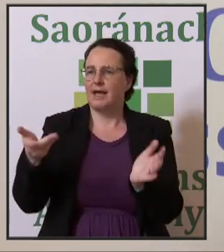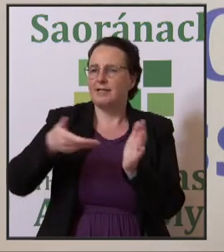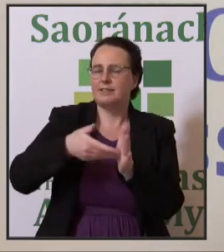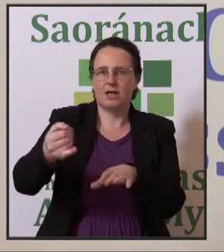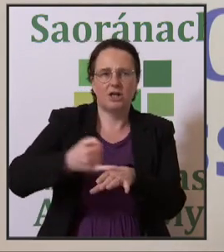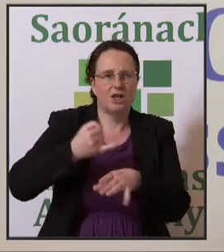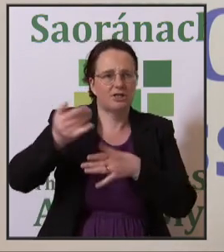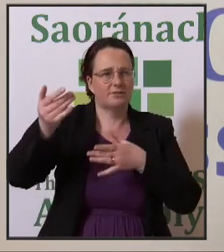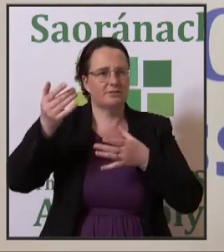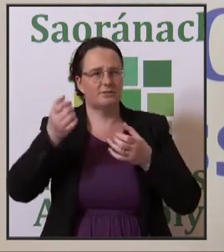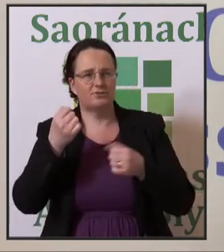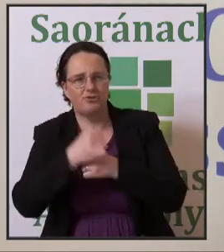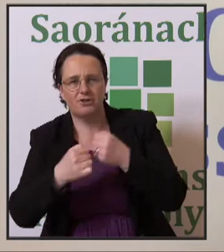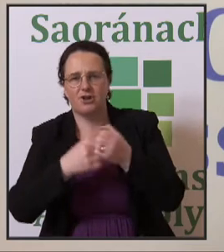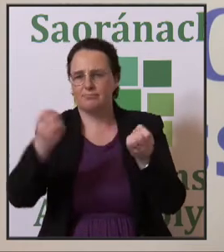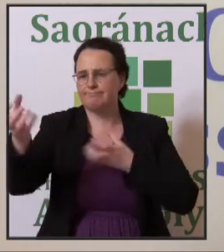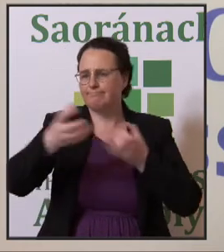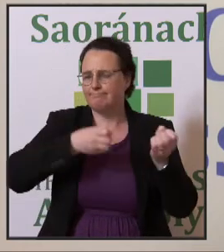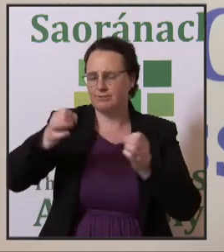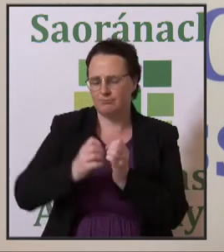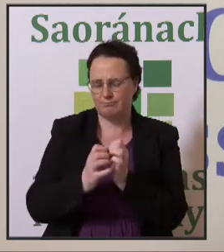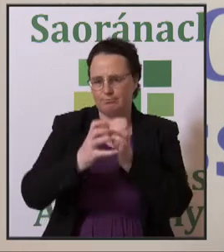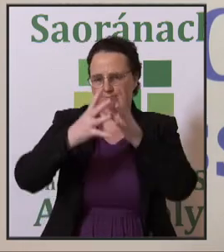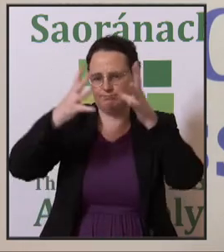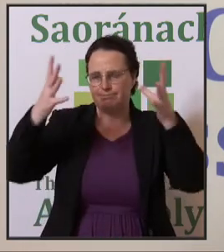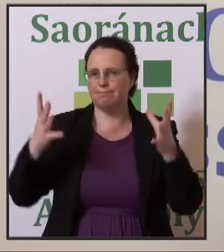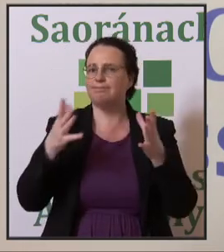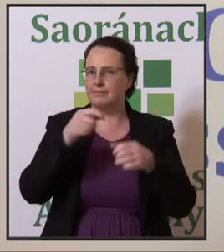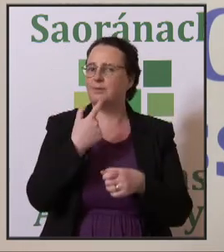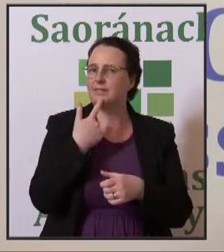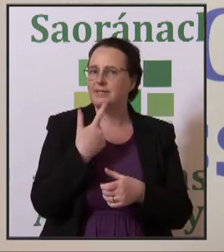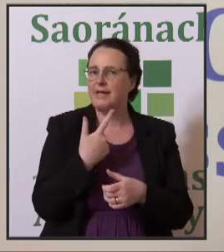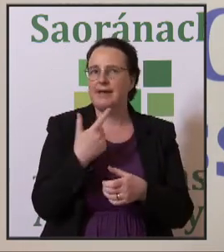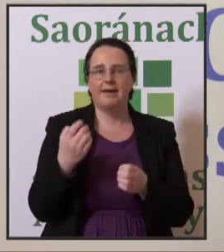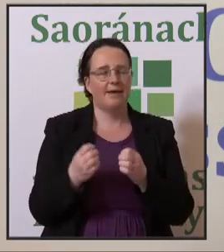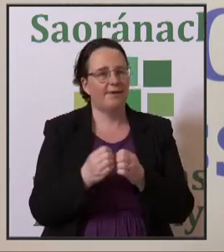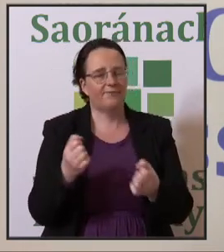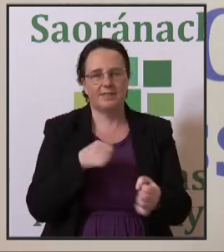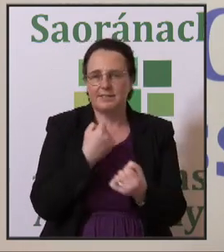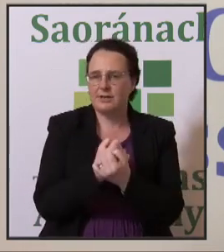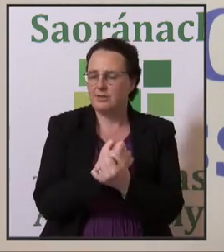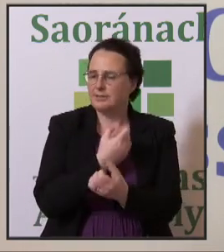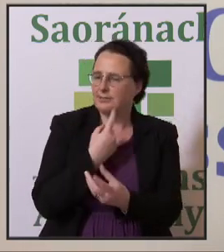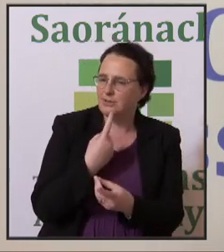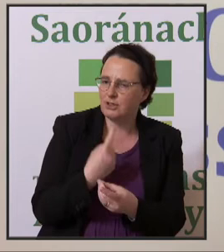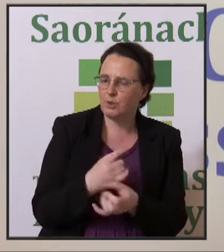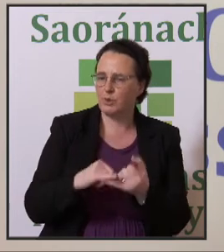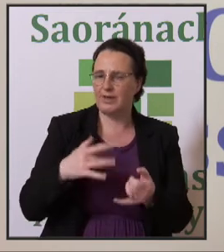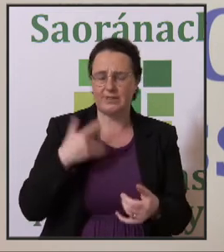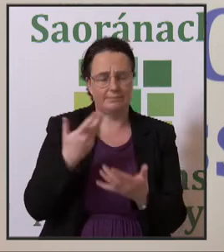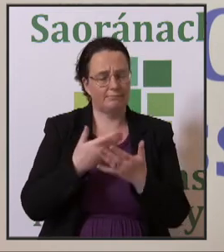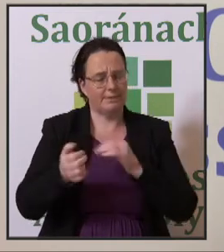structure. This is a unique chance for every son and daughter, every inhabitant of our city and county, regardless of